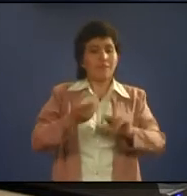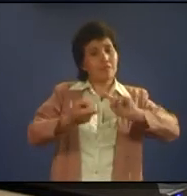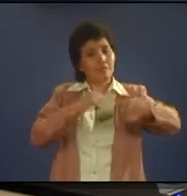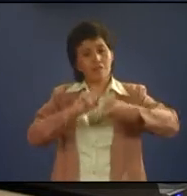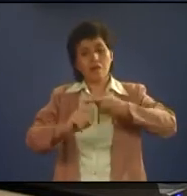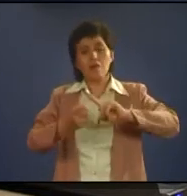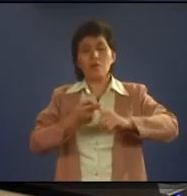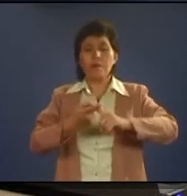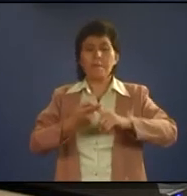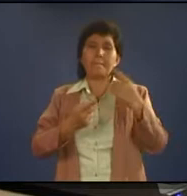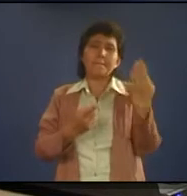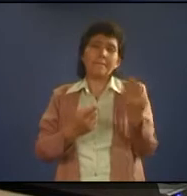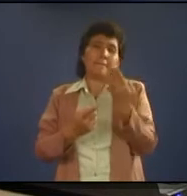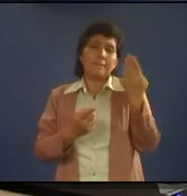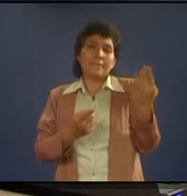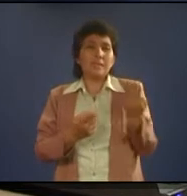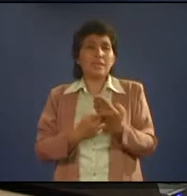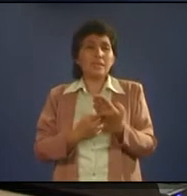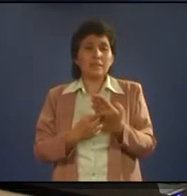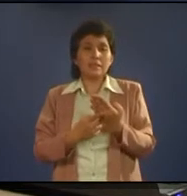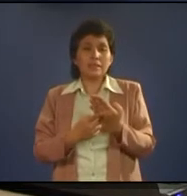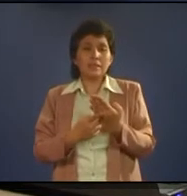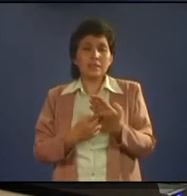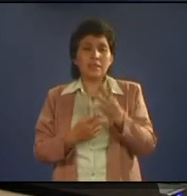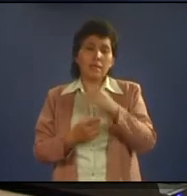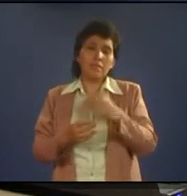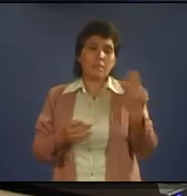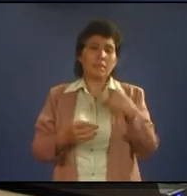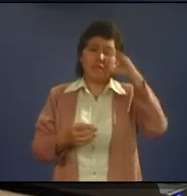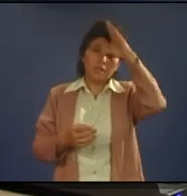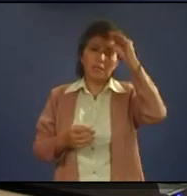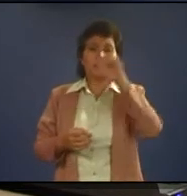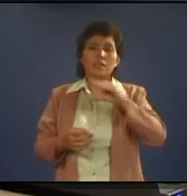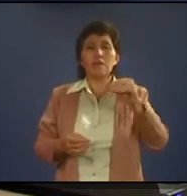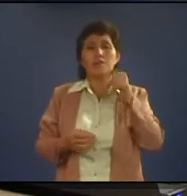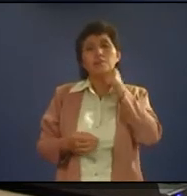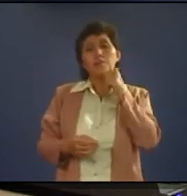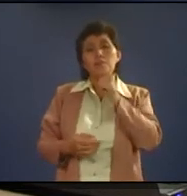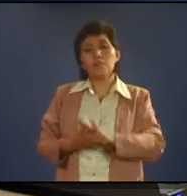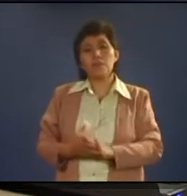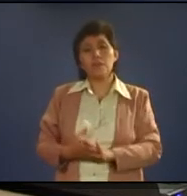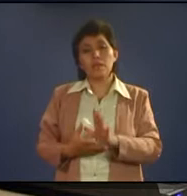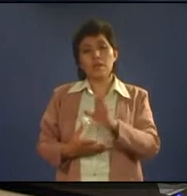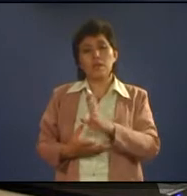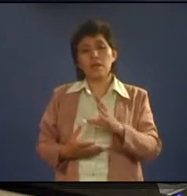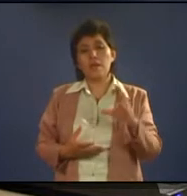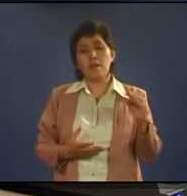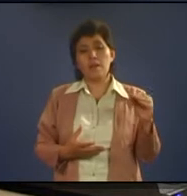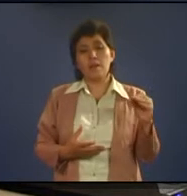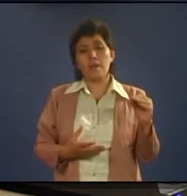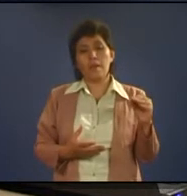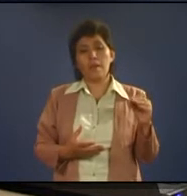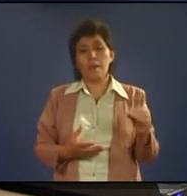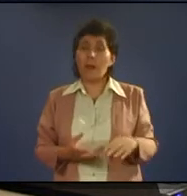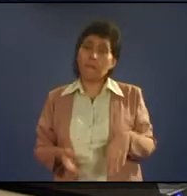And between male and females, of course, it's female. Okay, males, of course, possible. Now,